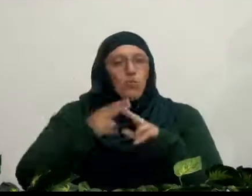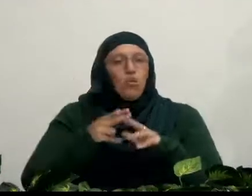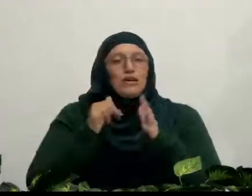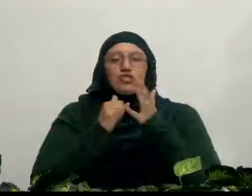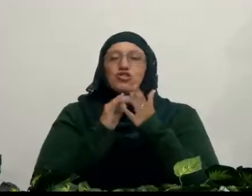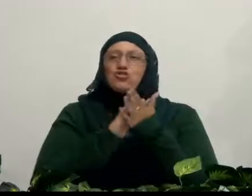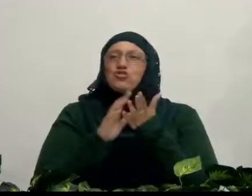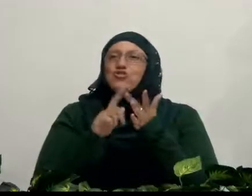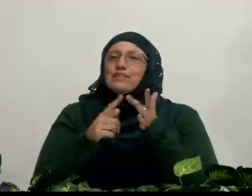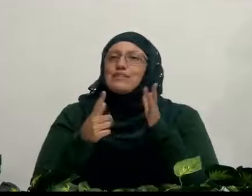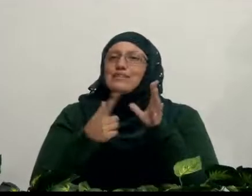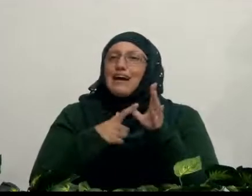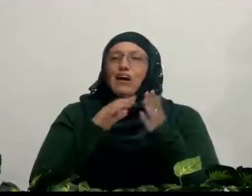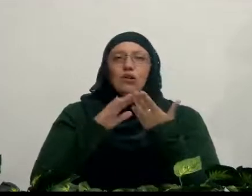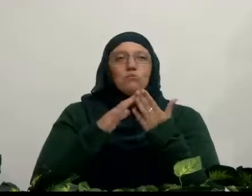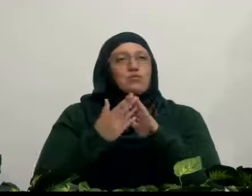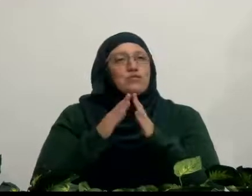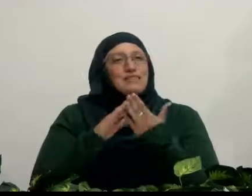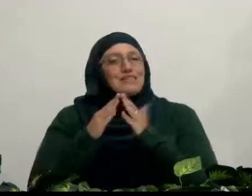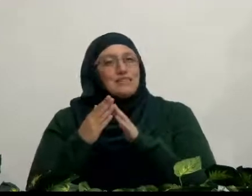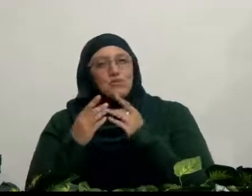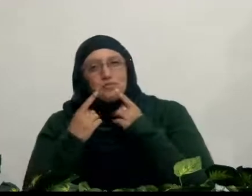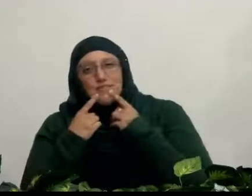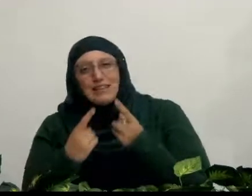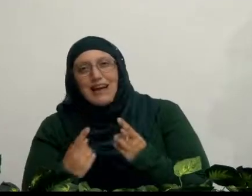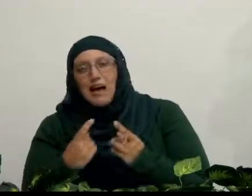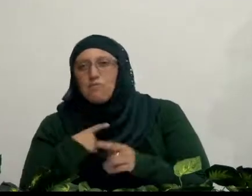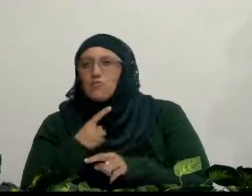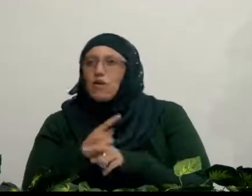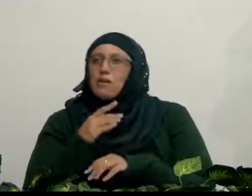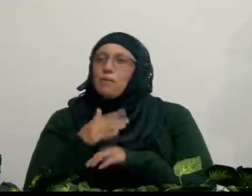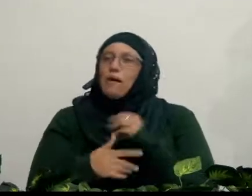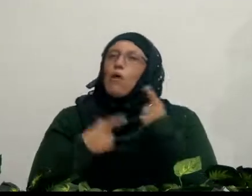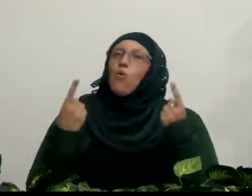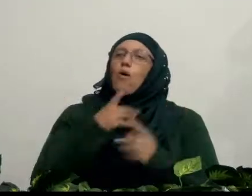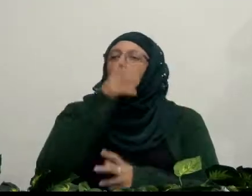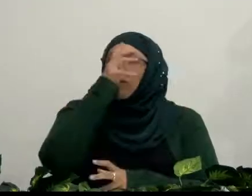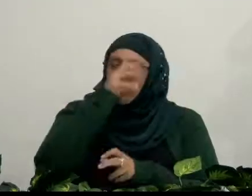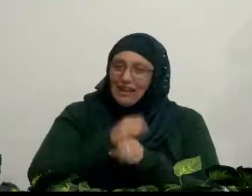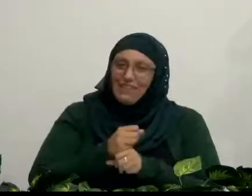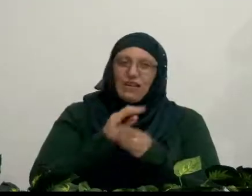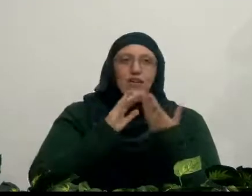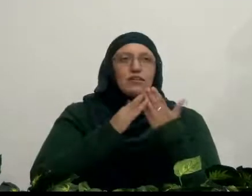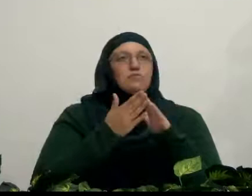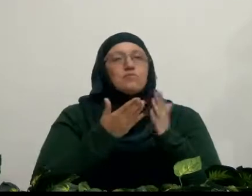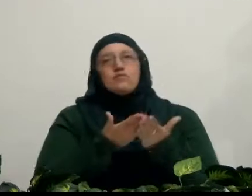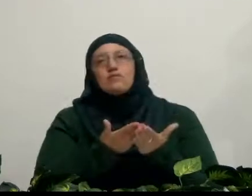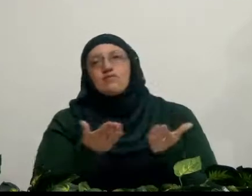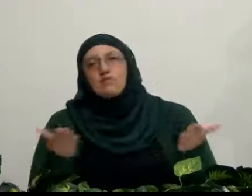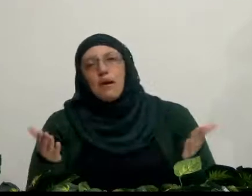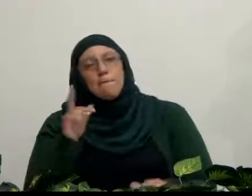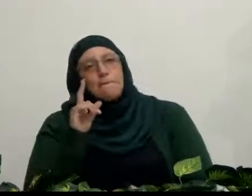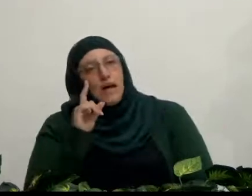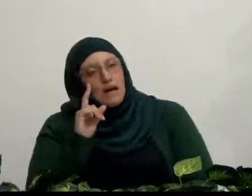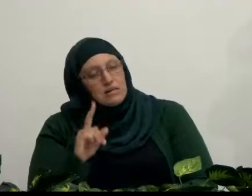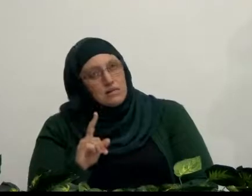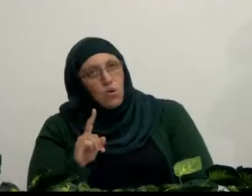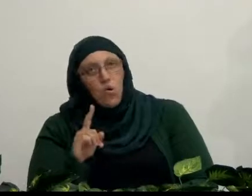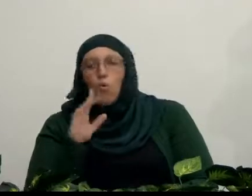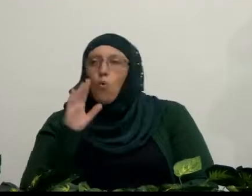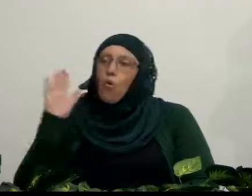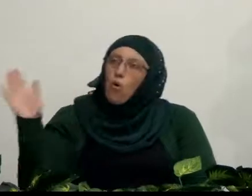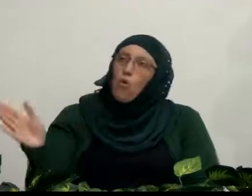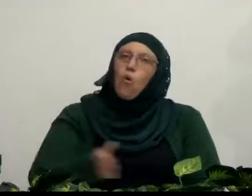Shia community, to say the least. I'm talking about the community of the believers, but the least, at least all Islamic